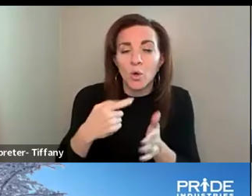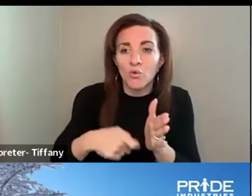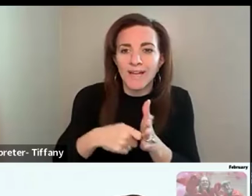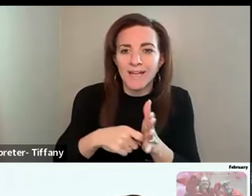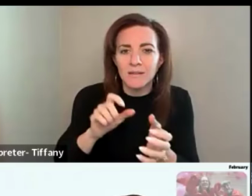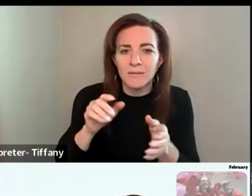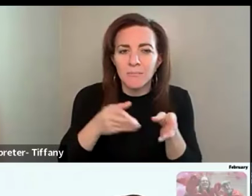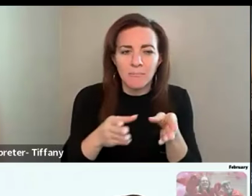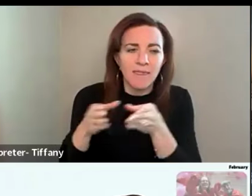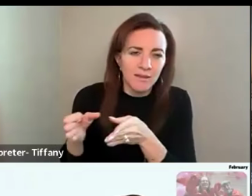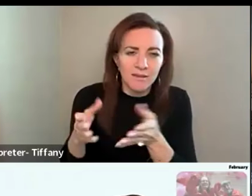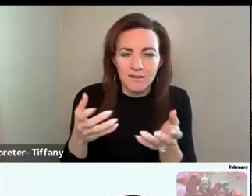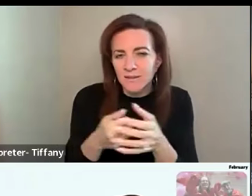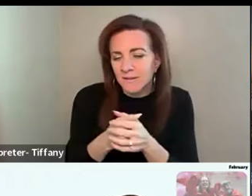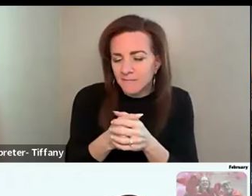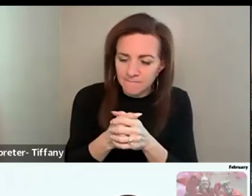methodologies.